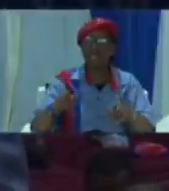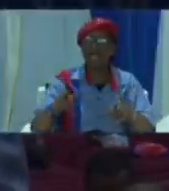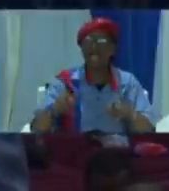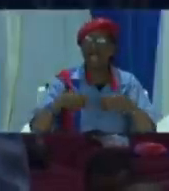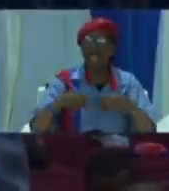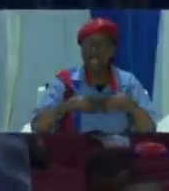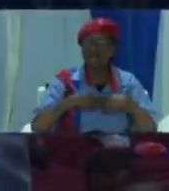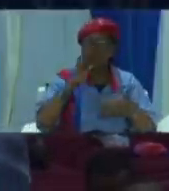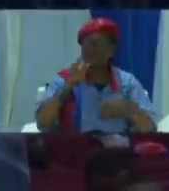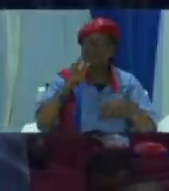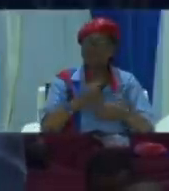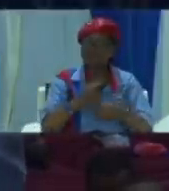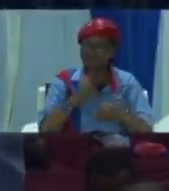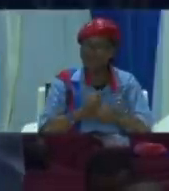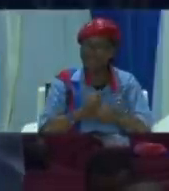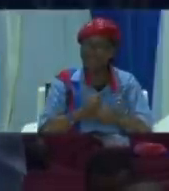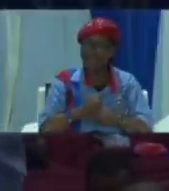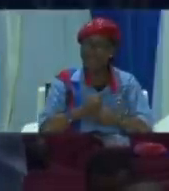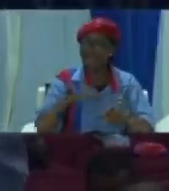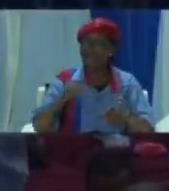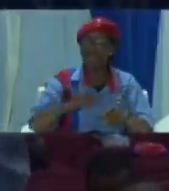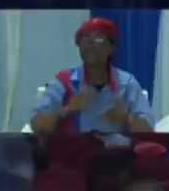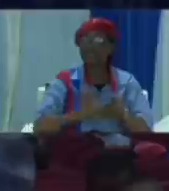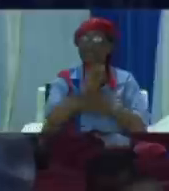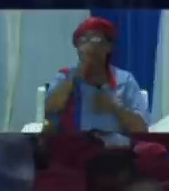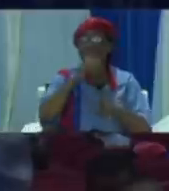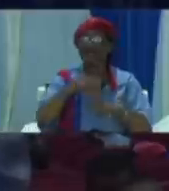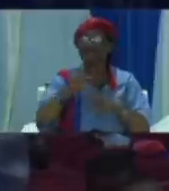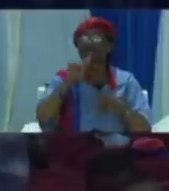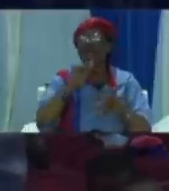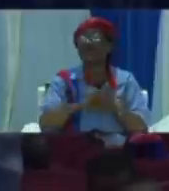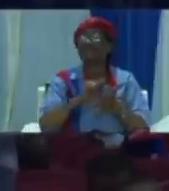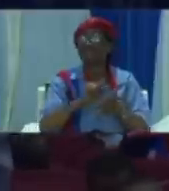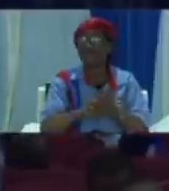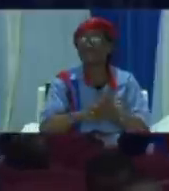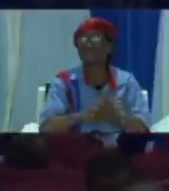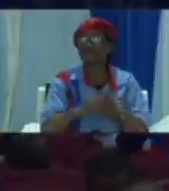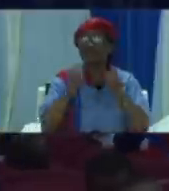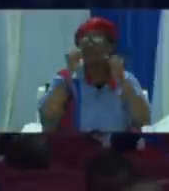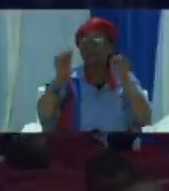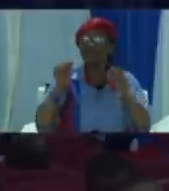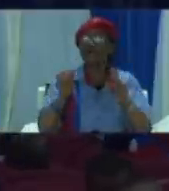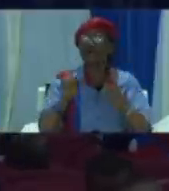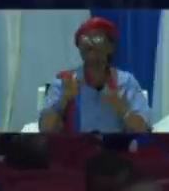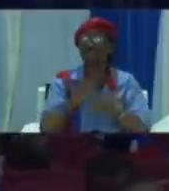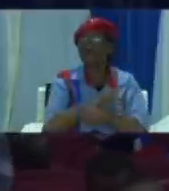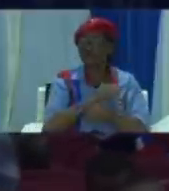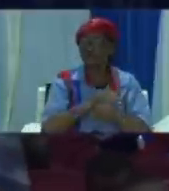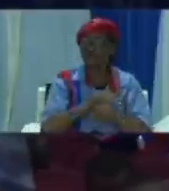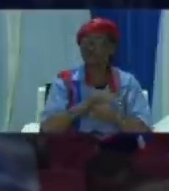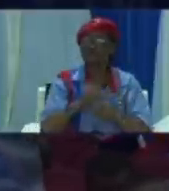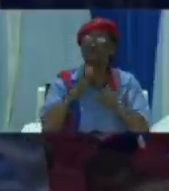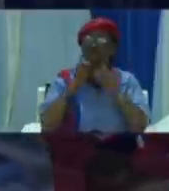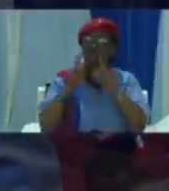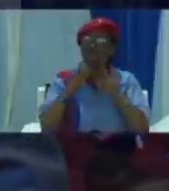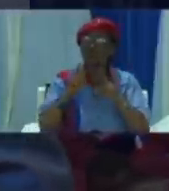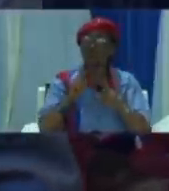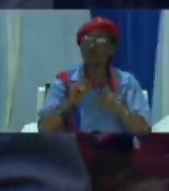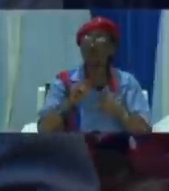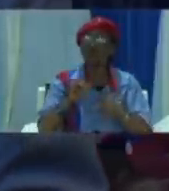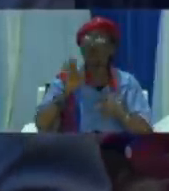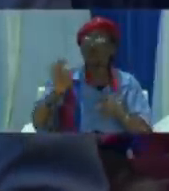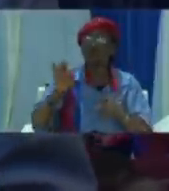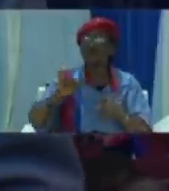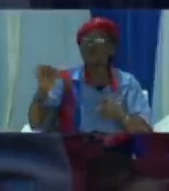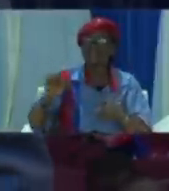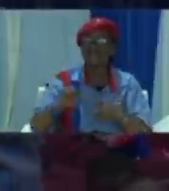I don't think there can be anybody who's still not born again. What if we see people for if I any for Jesus? Let you want to talk about any? Or